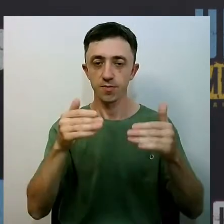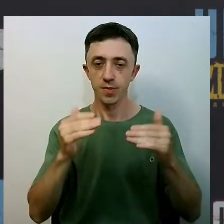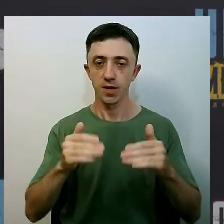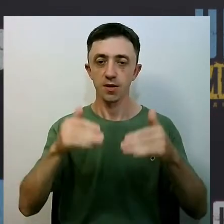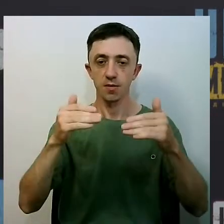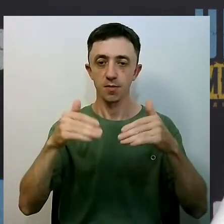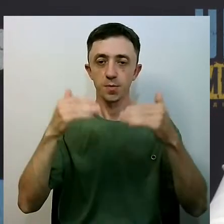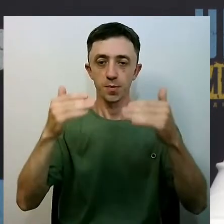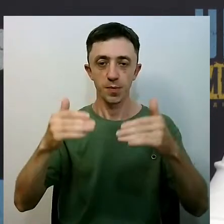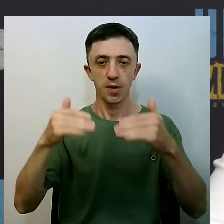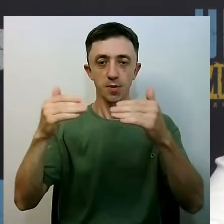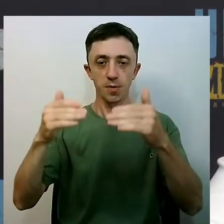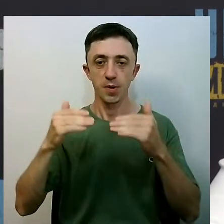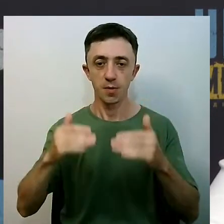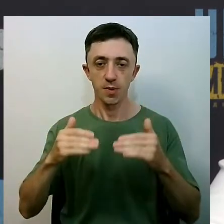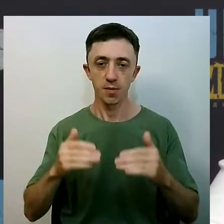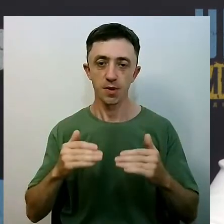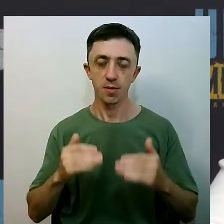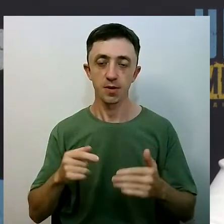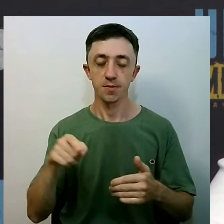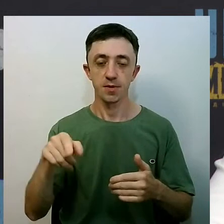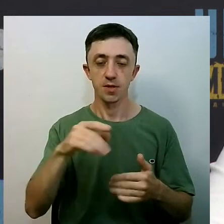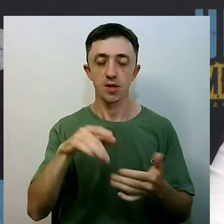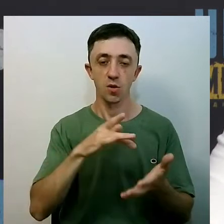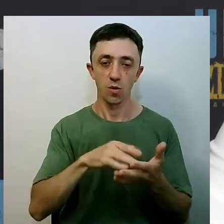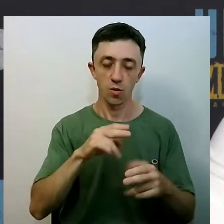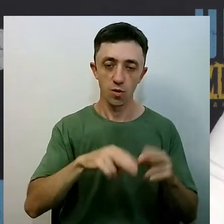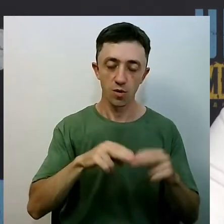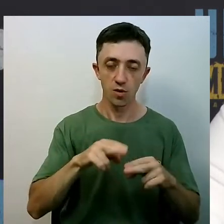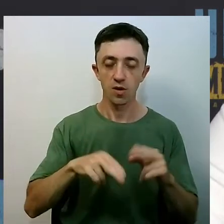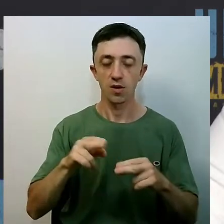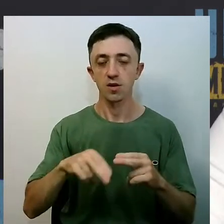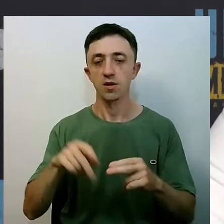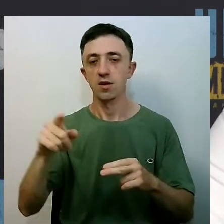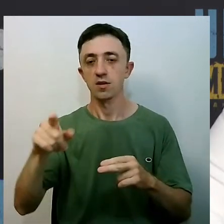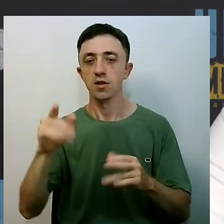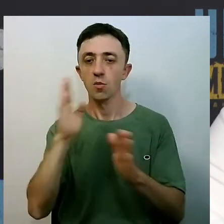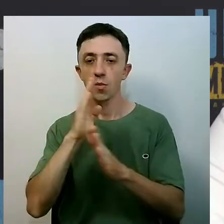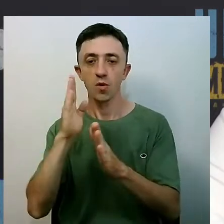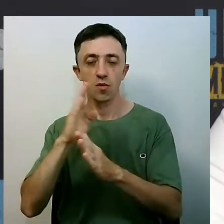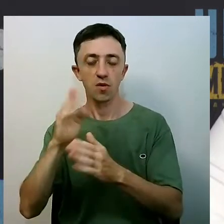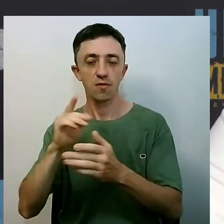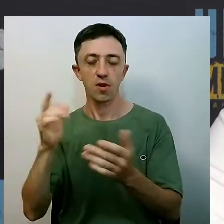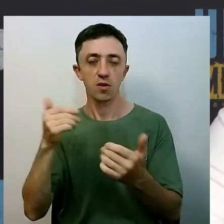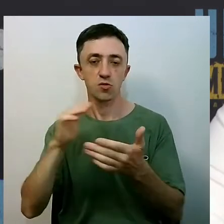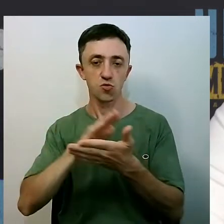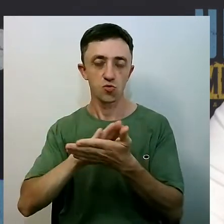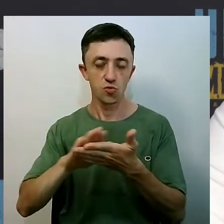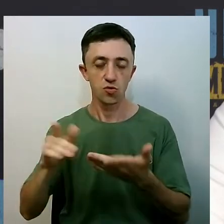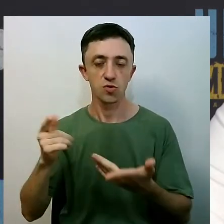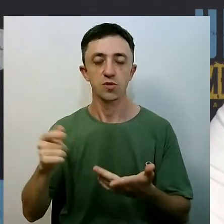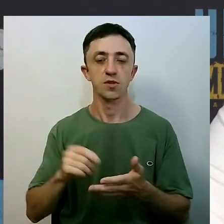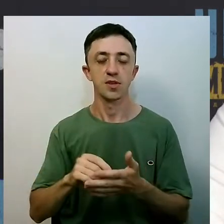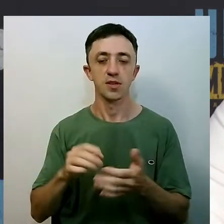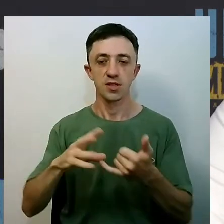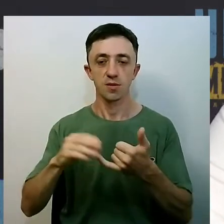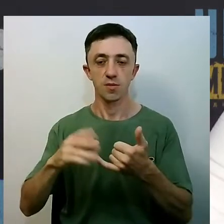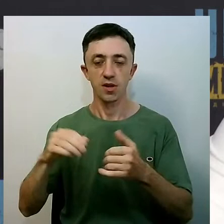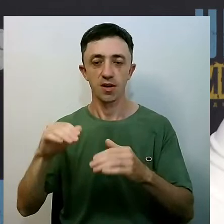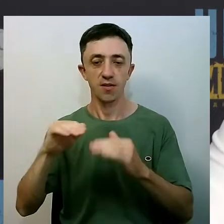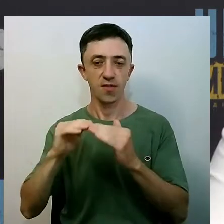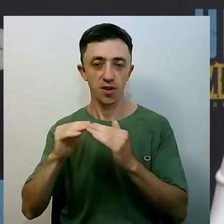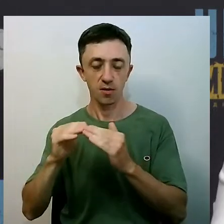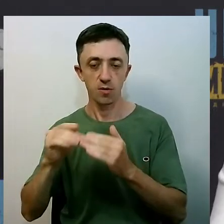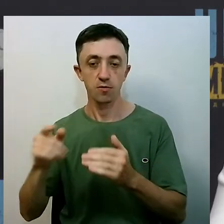design. So there's this urban part, strategic and environmental assessment,